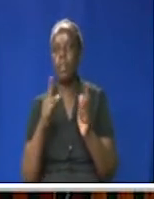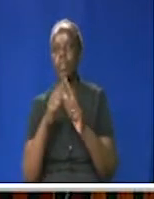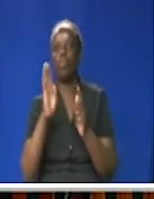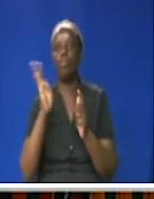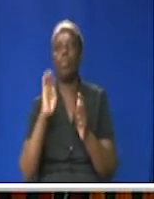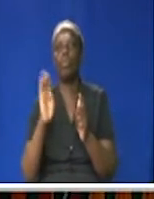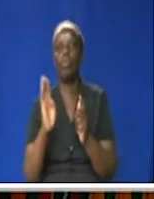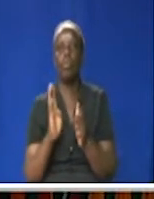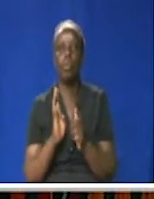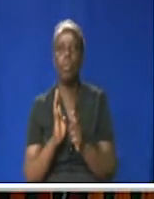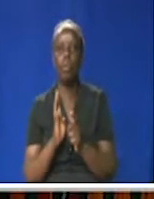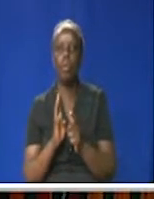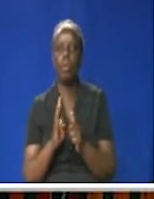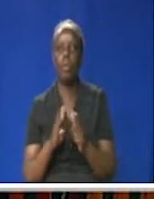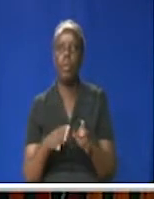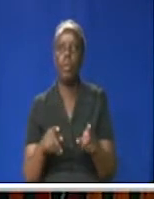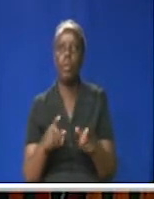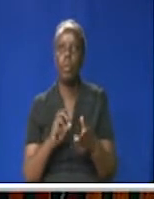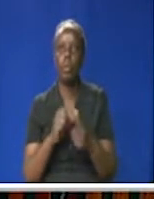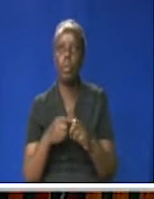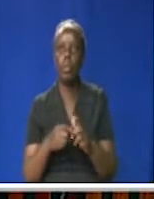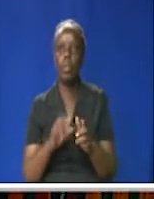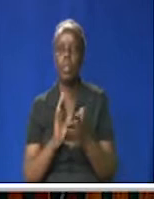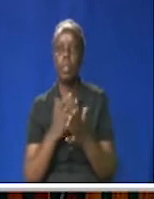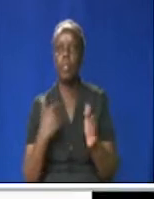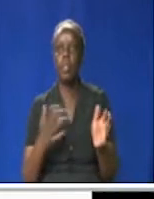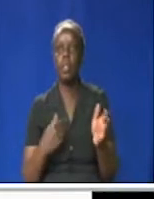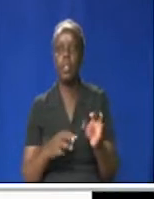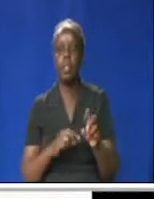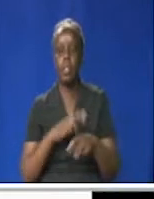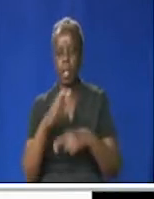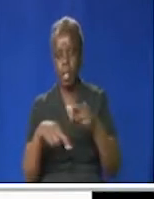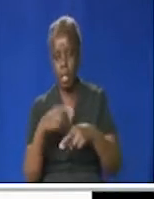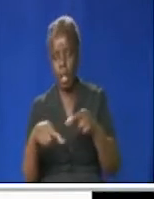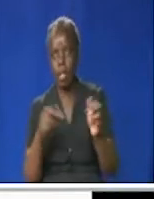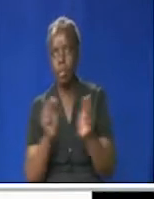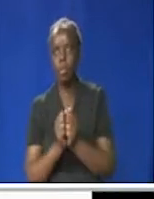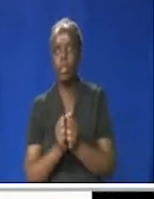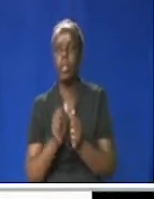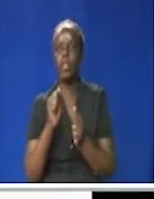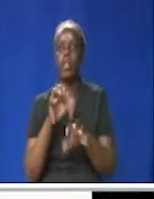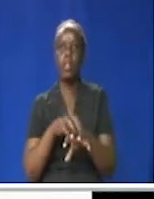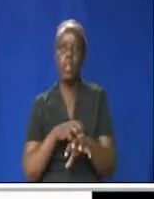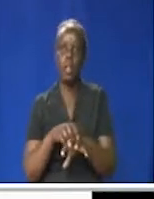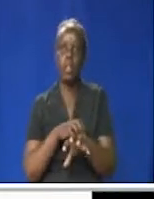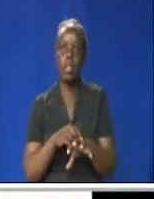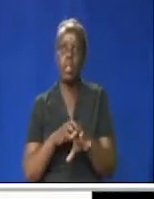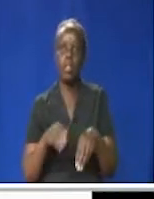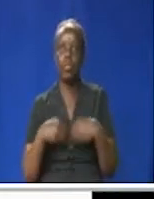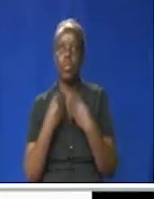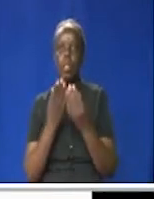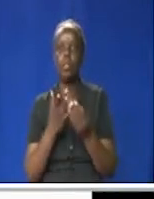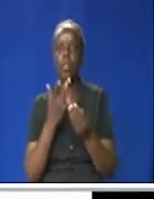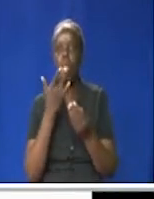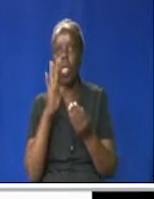litmus paper to blue, it's a base. Or it is a substance that reacts with an acid to give